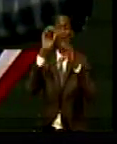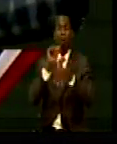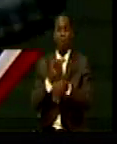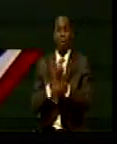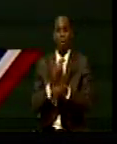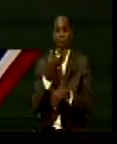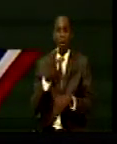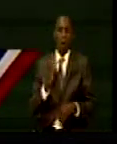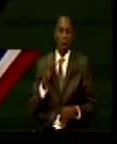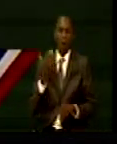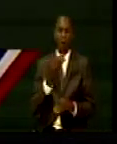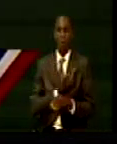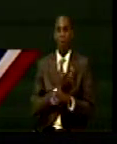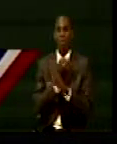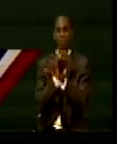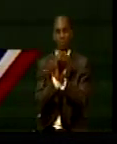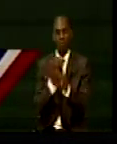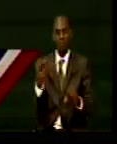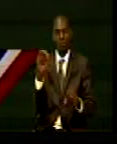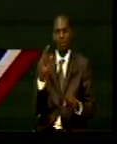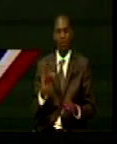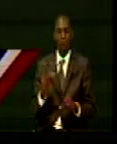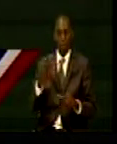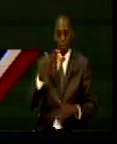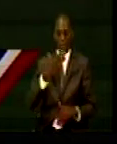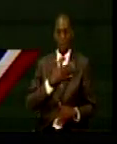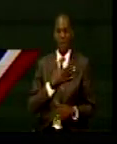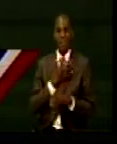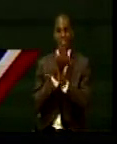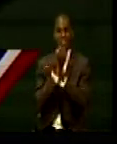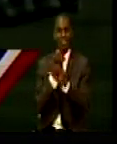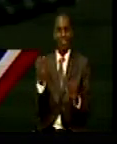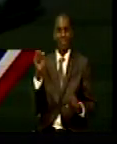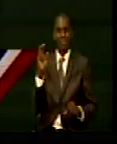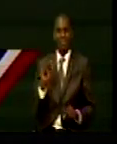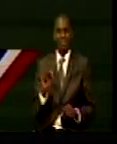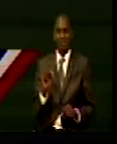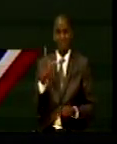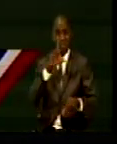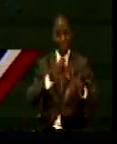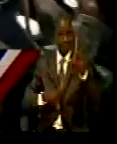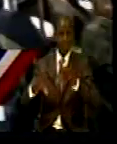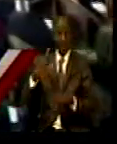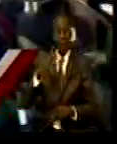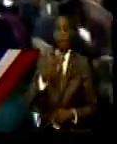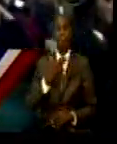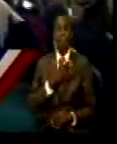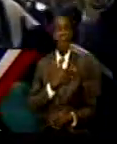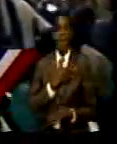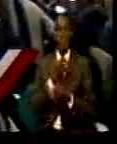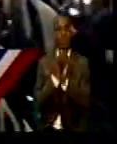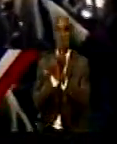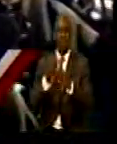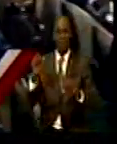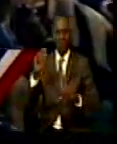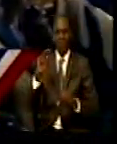salvation. My salvation. Say that, my salvation. No matter where